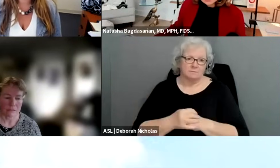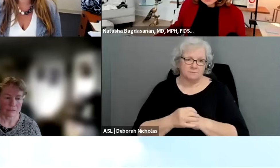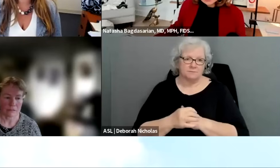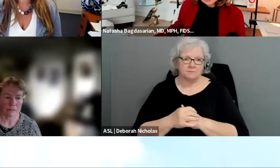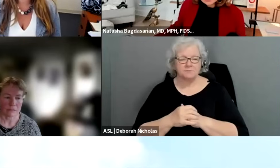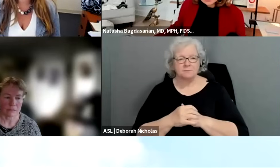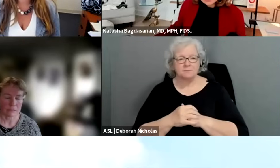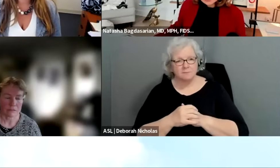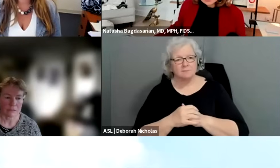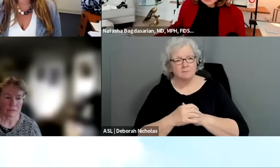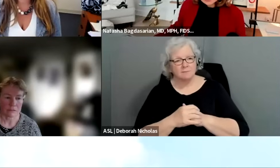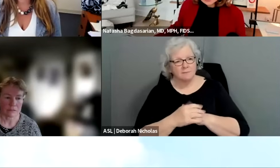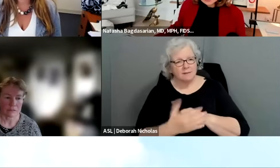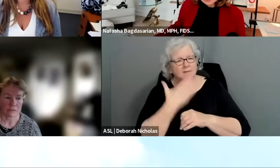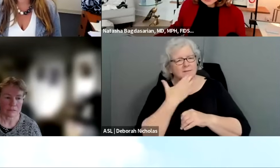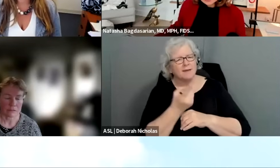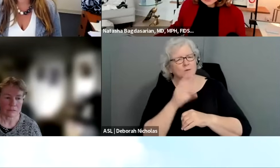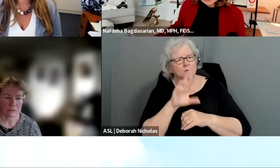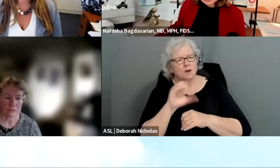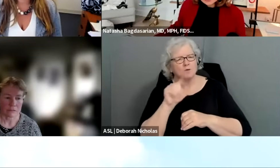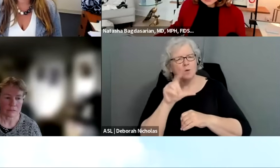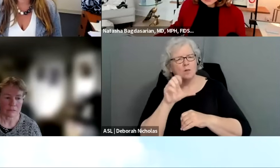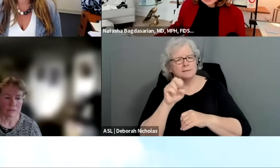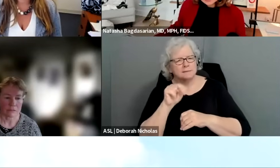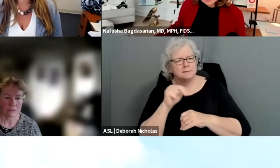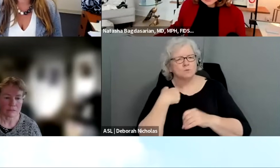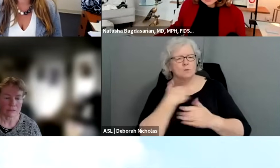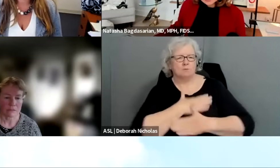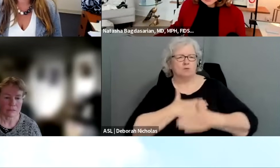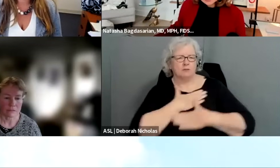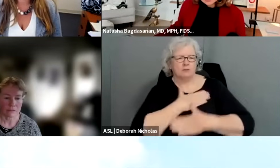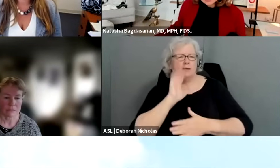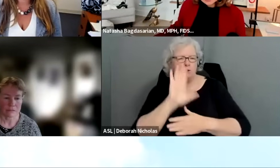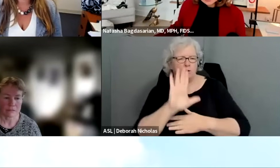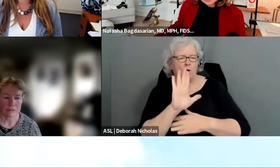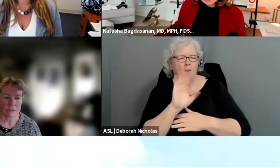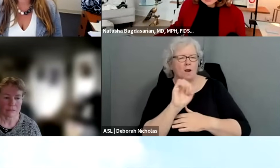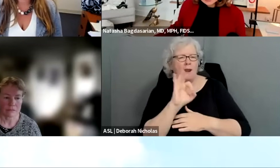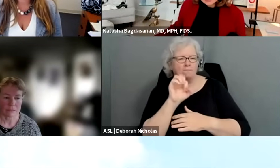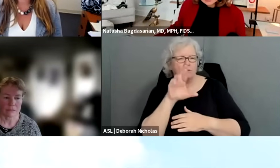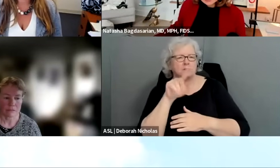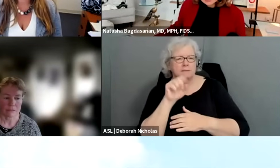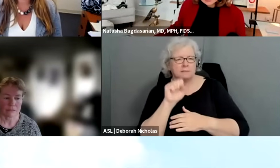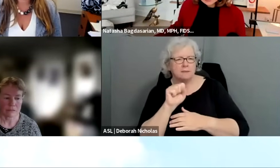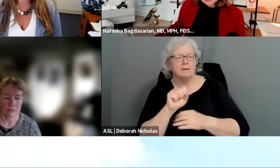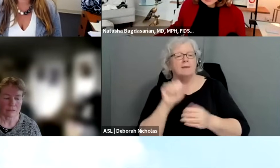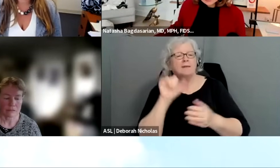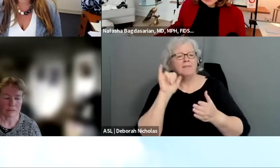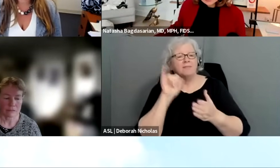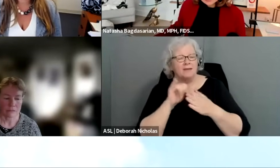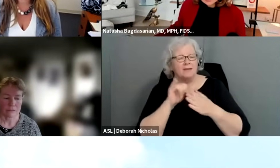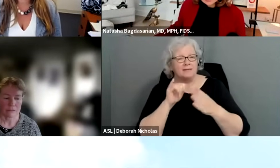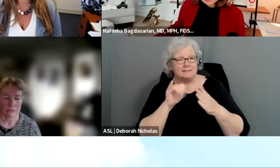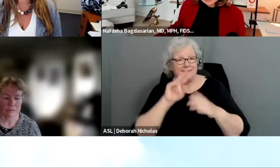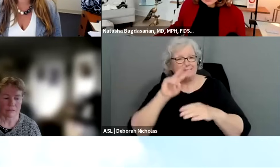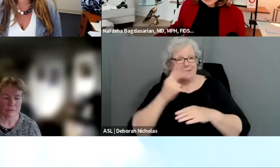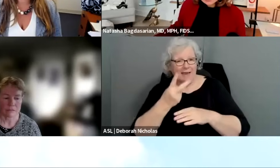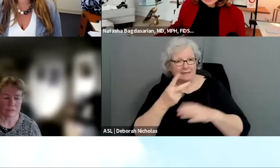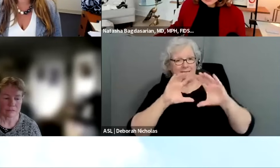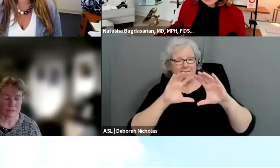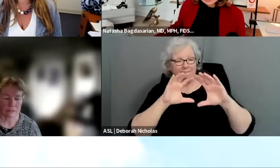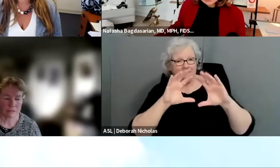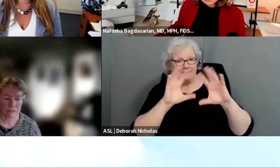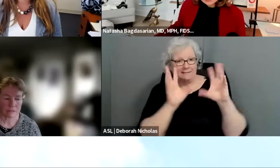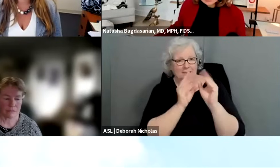Thank you so much, Dr. Olson. We deeply appreciate your efforts, and your team as well. This will conclude the second session of